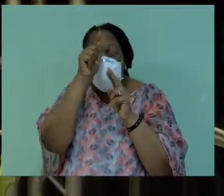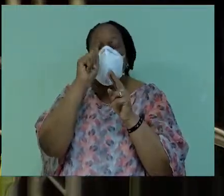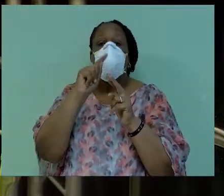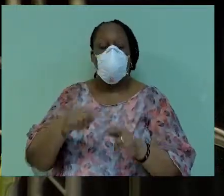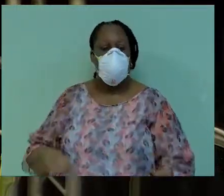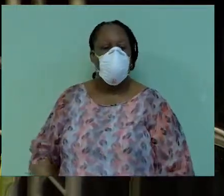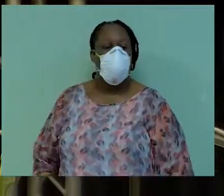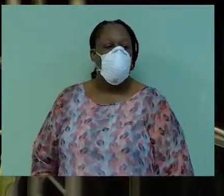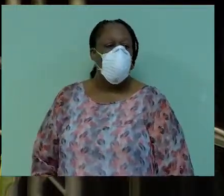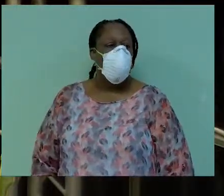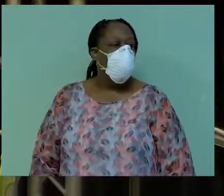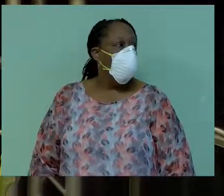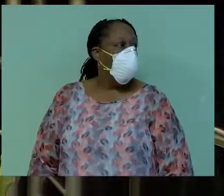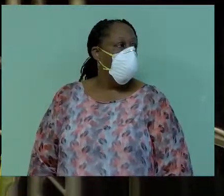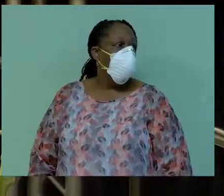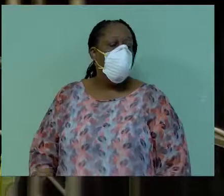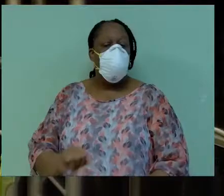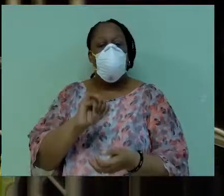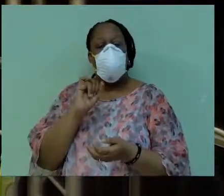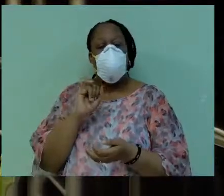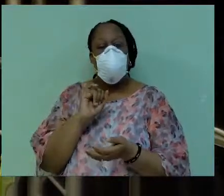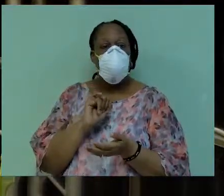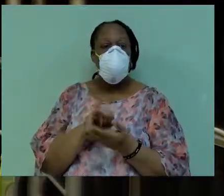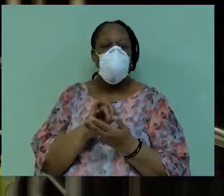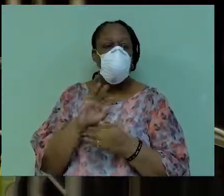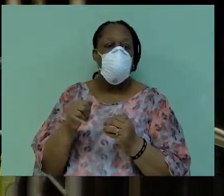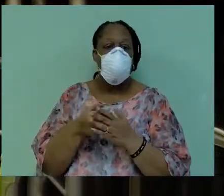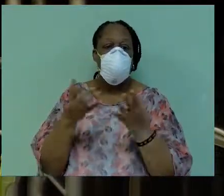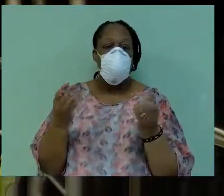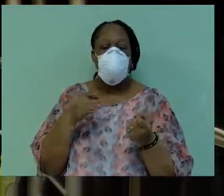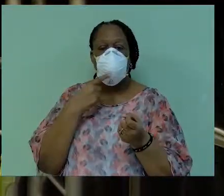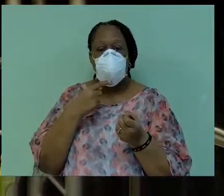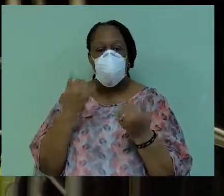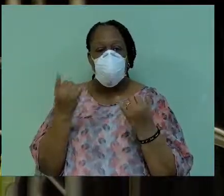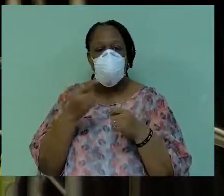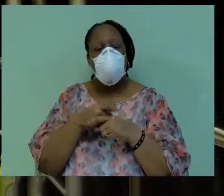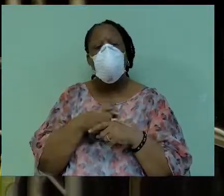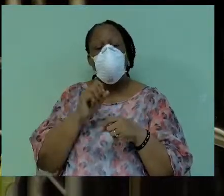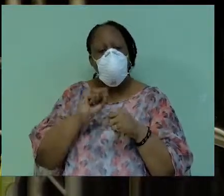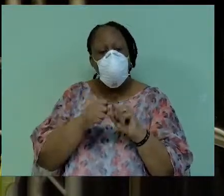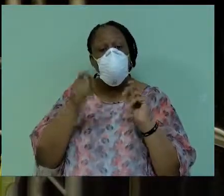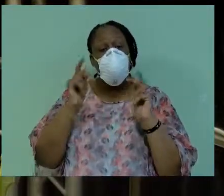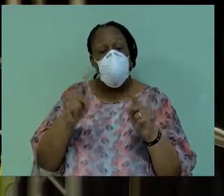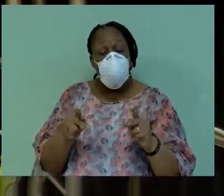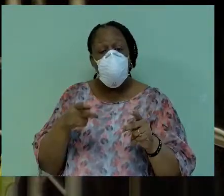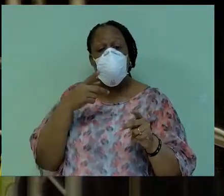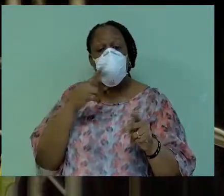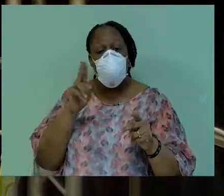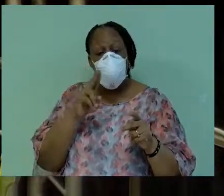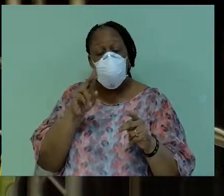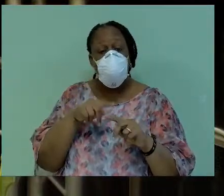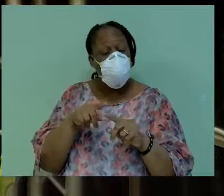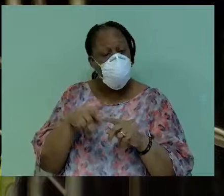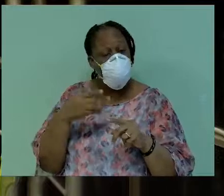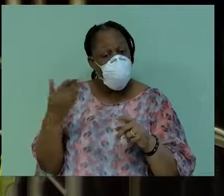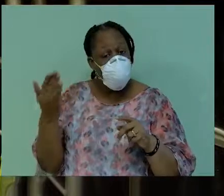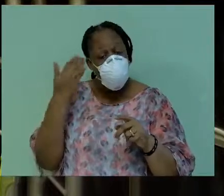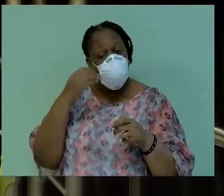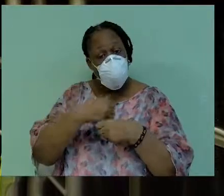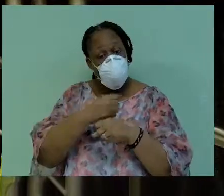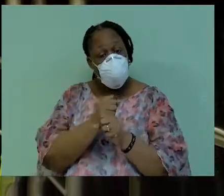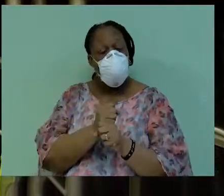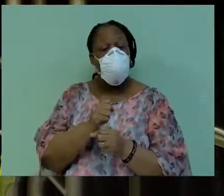like to thank you again for inviting us. And if you have any concerns or questions about the mixing of the alcohol, or you need